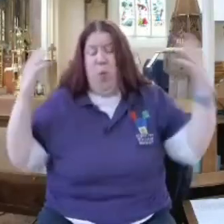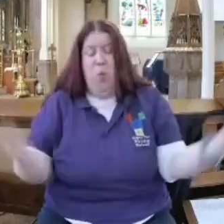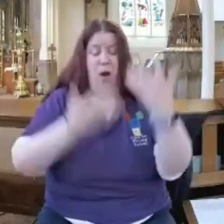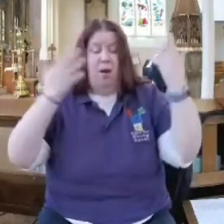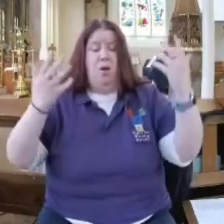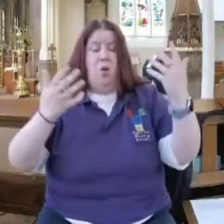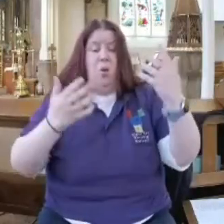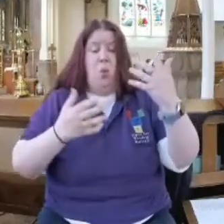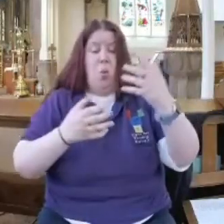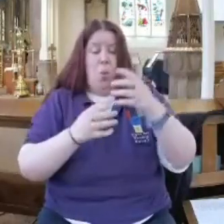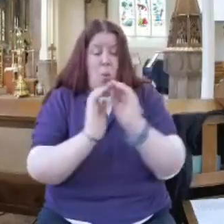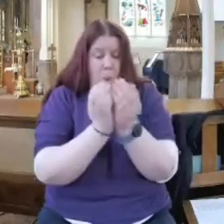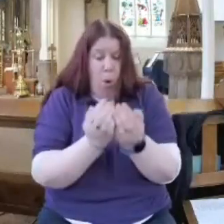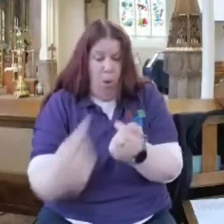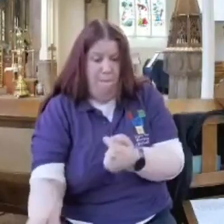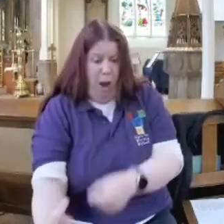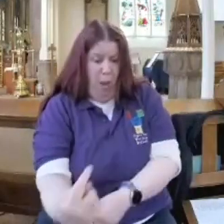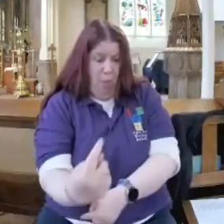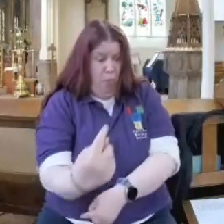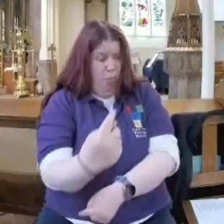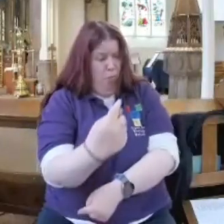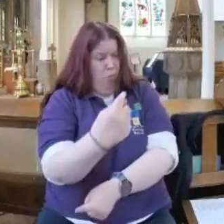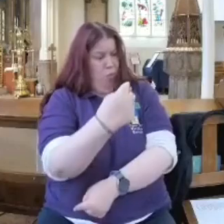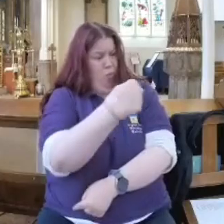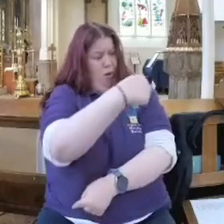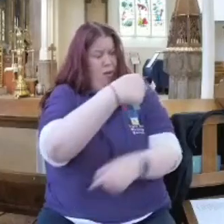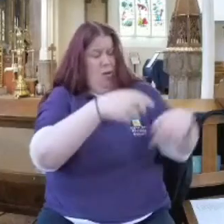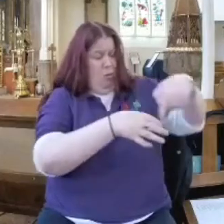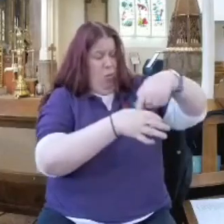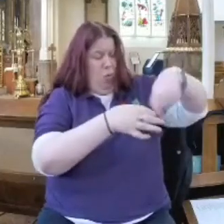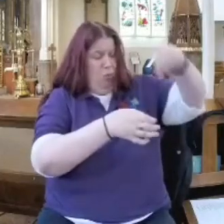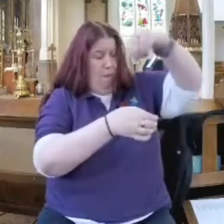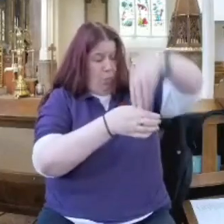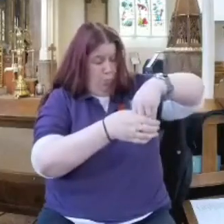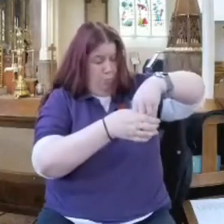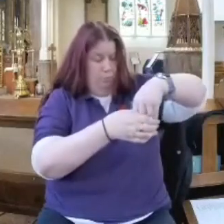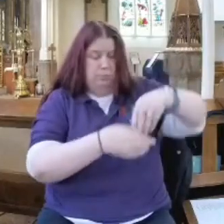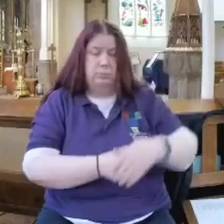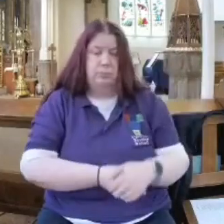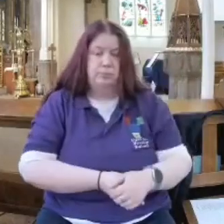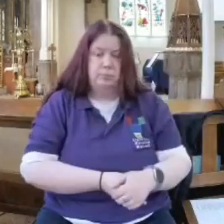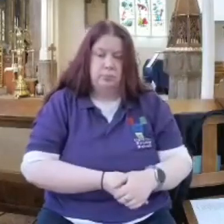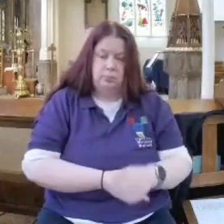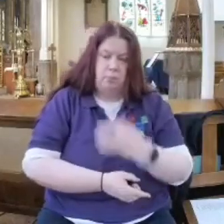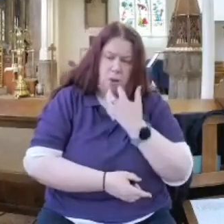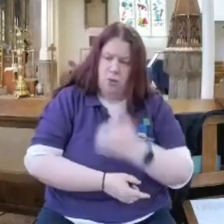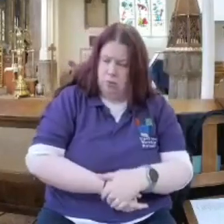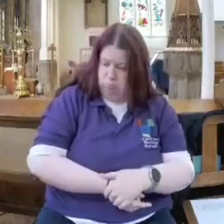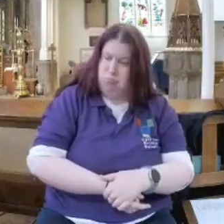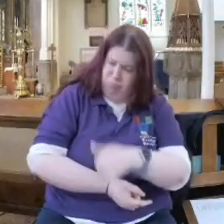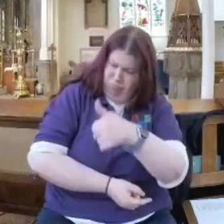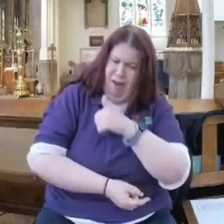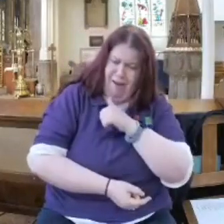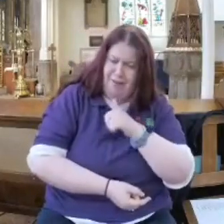it blows the ball uphill straight for a hole in one. Moses says, "Nice